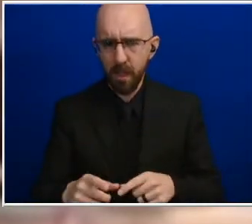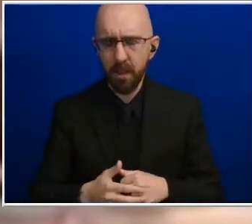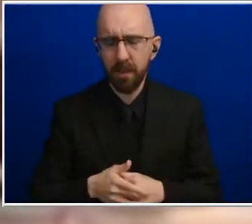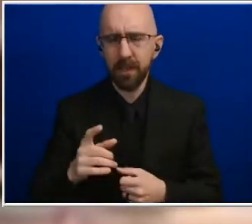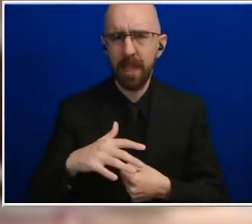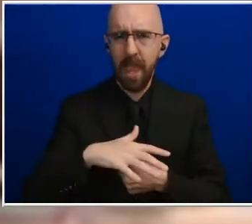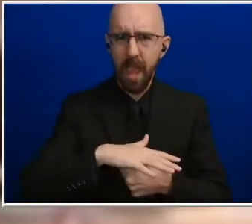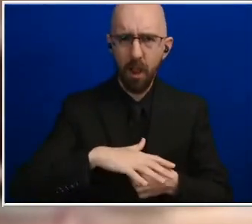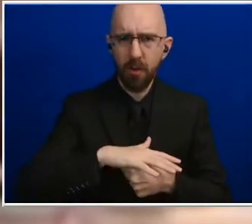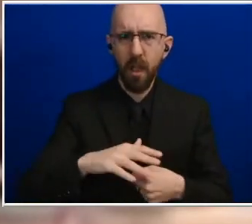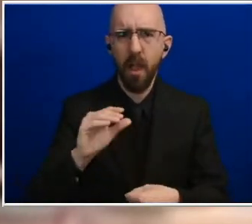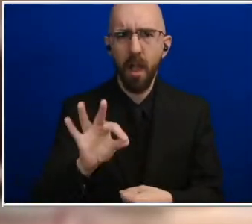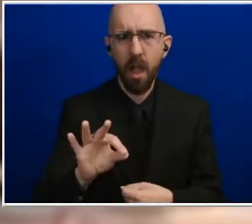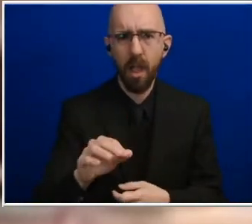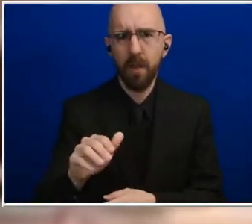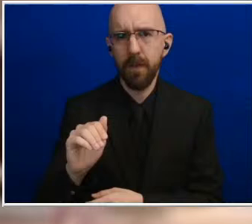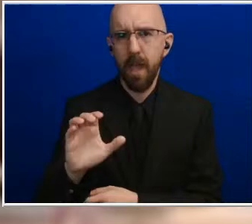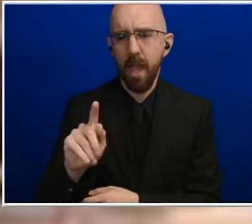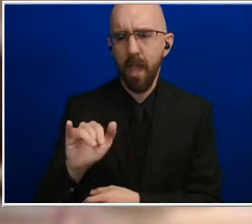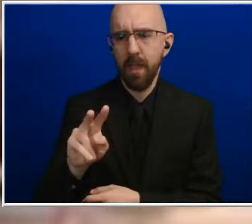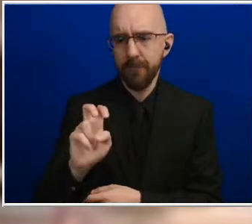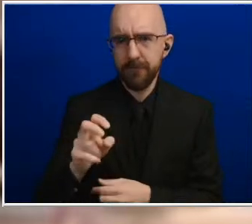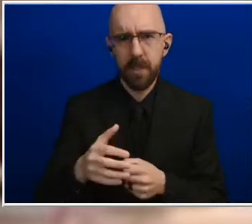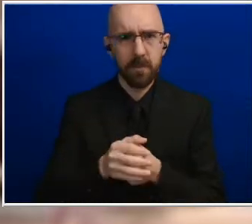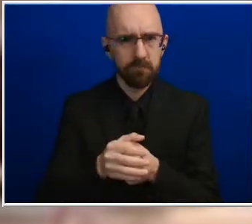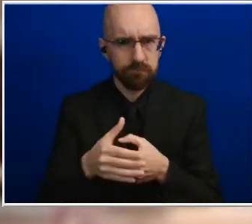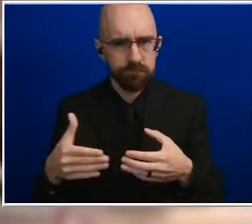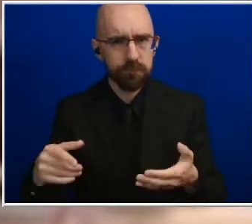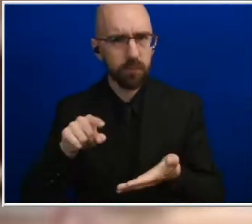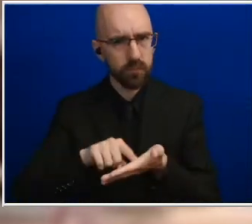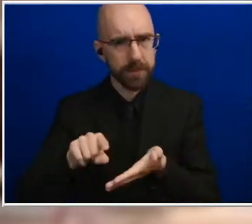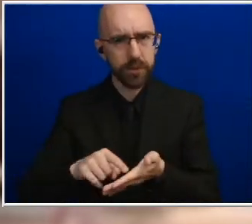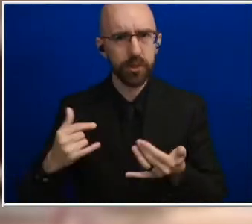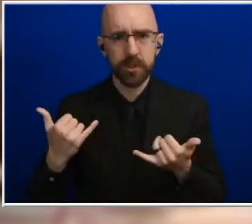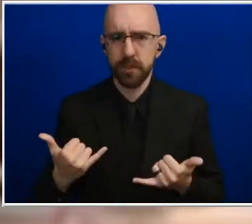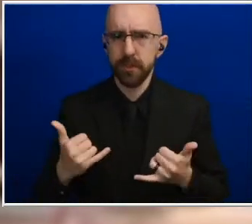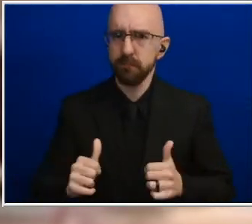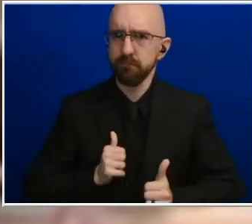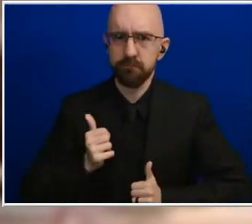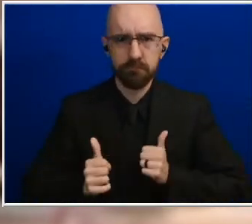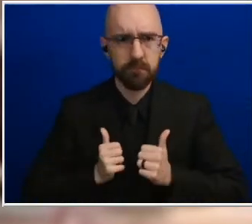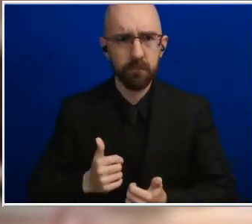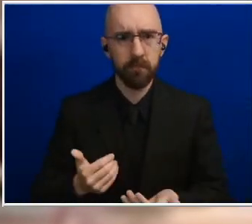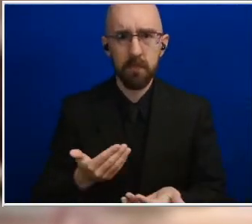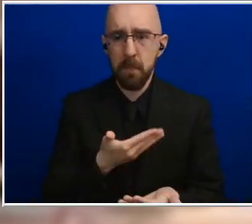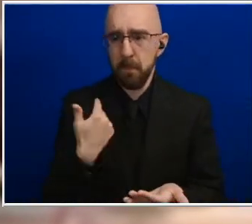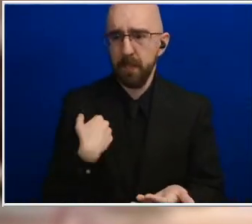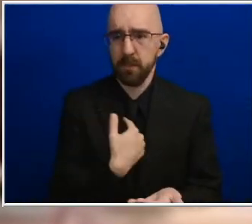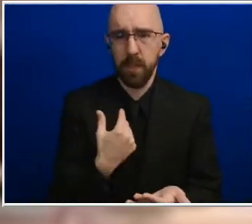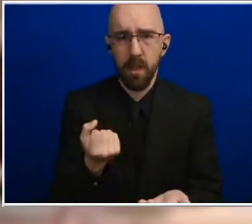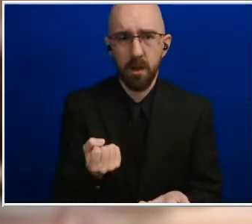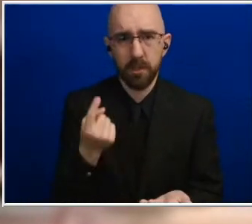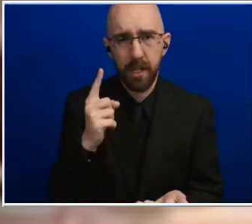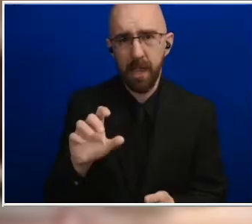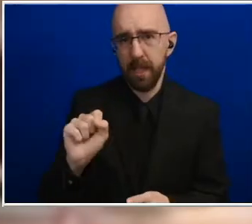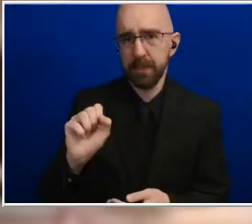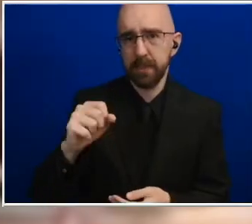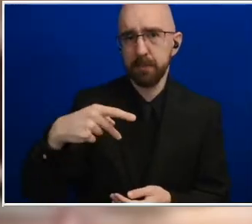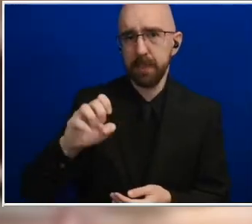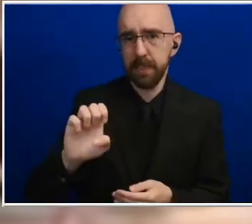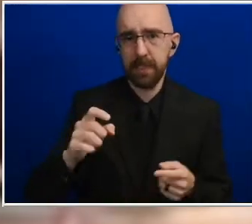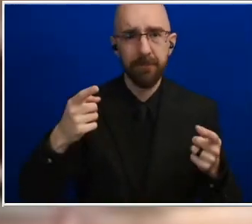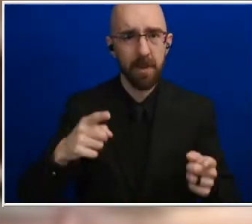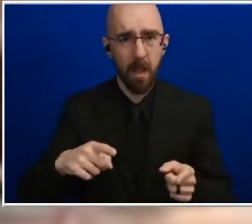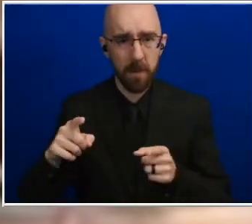of active and growing research. The best we understand this SSPE phenomena to